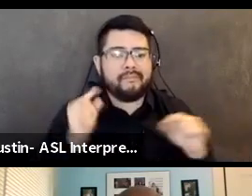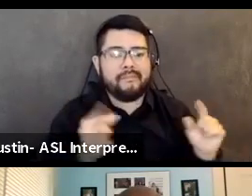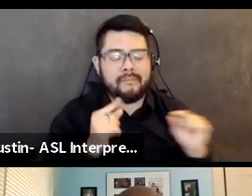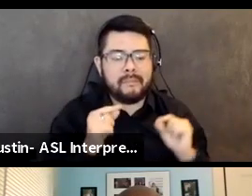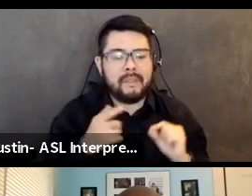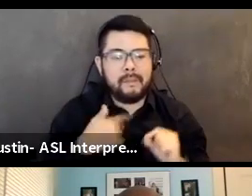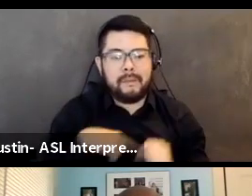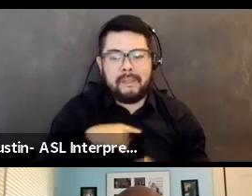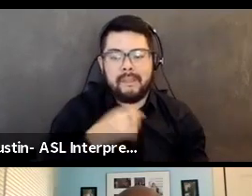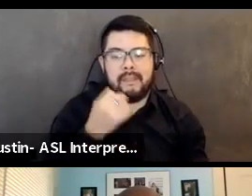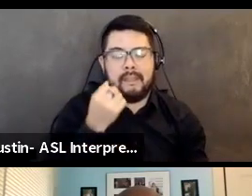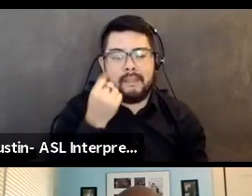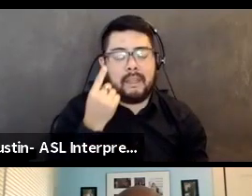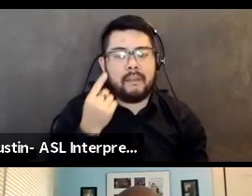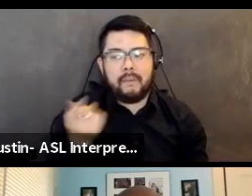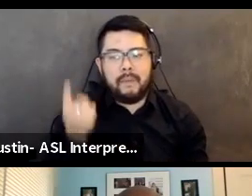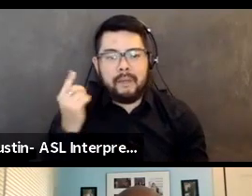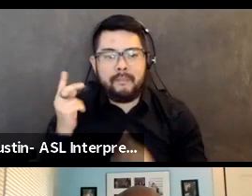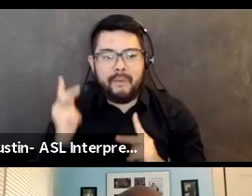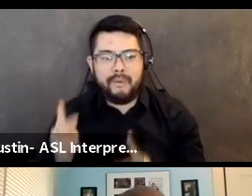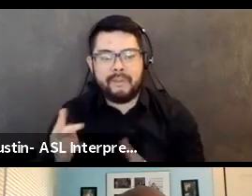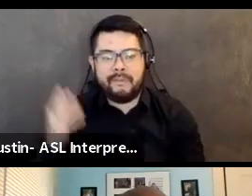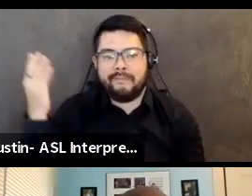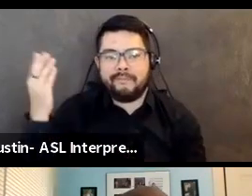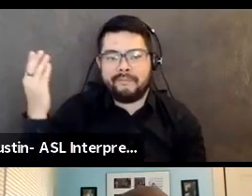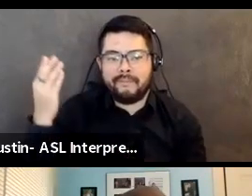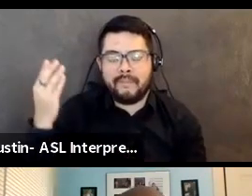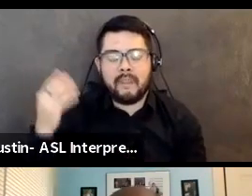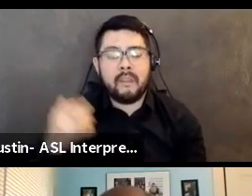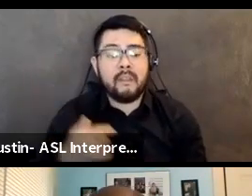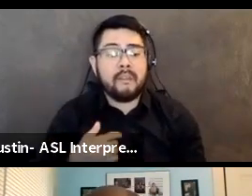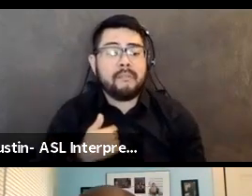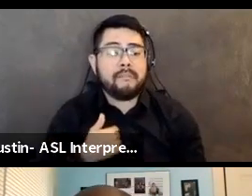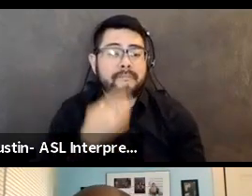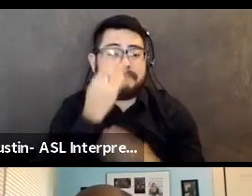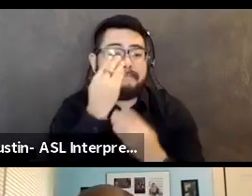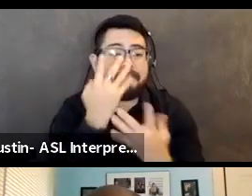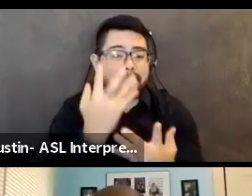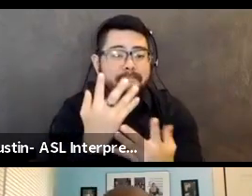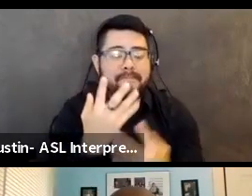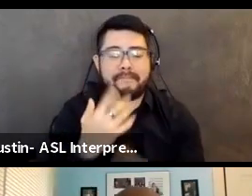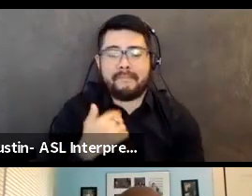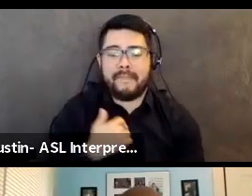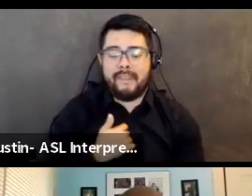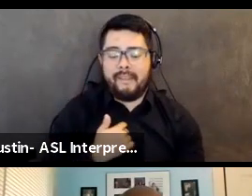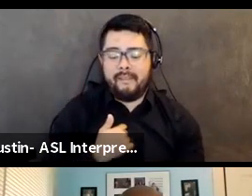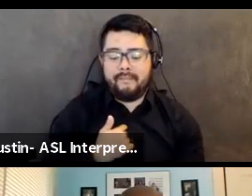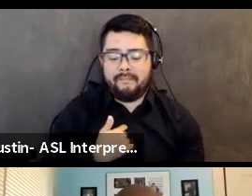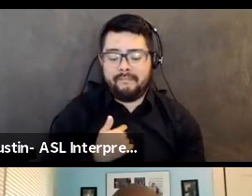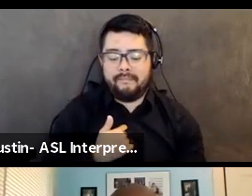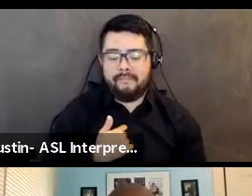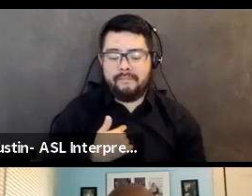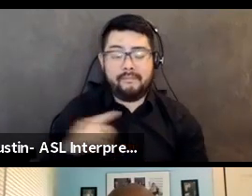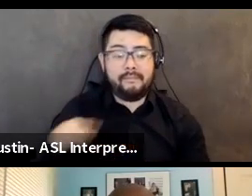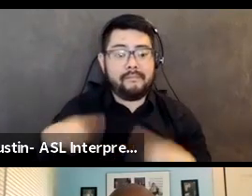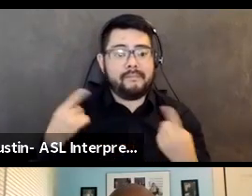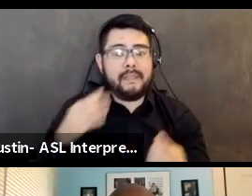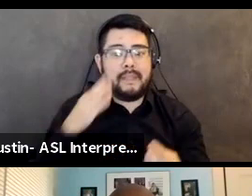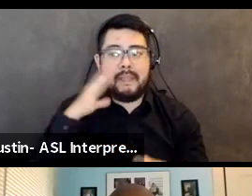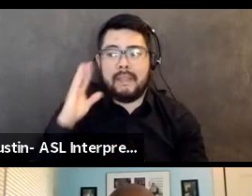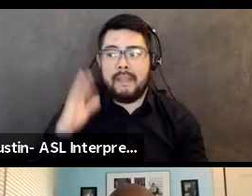it to me it was some one of the speakers and i got to tell you i have not seen this much